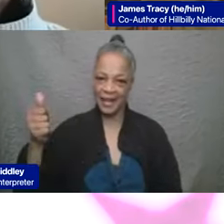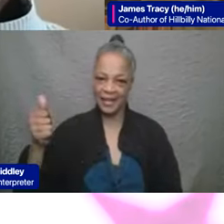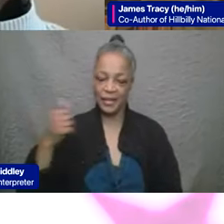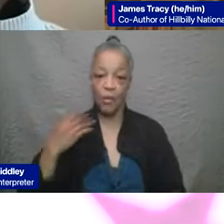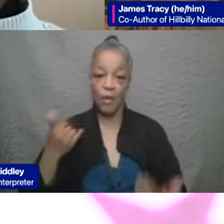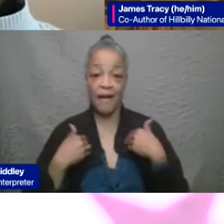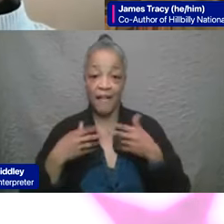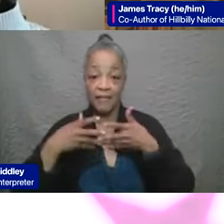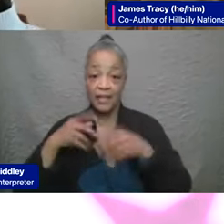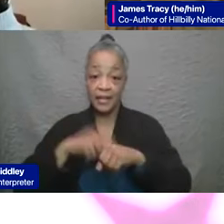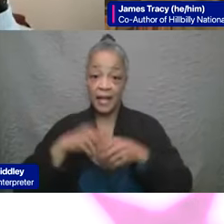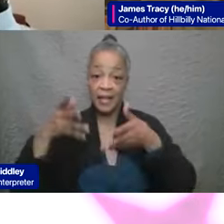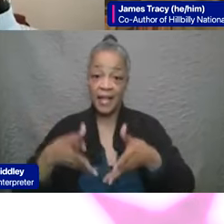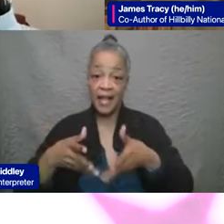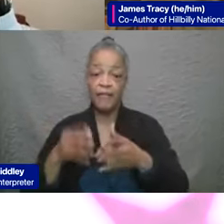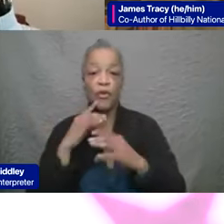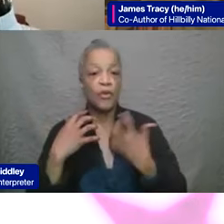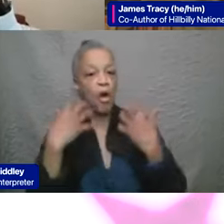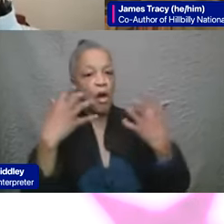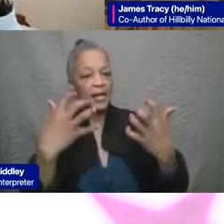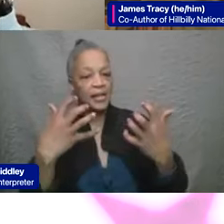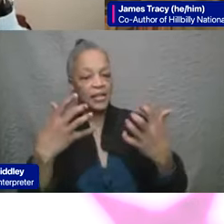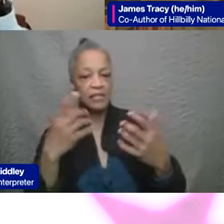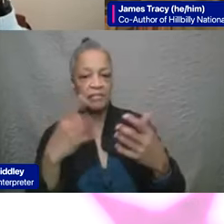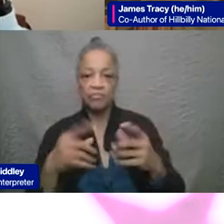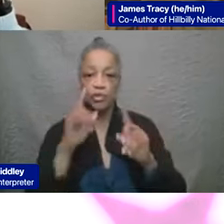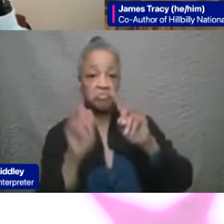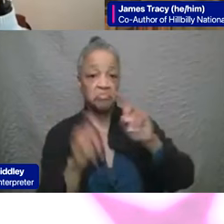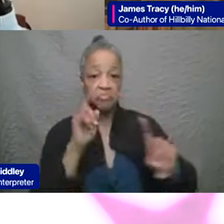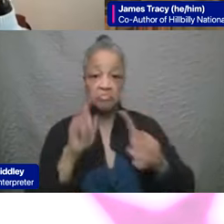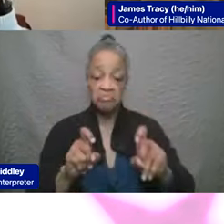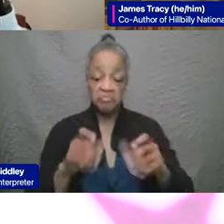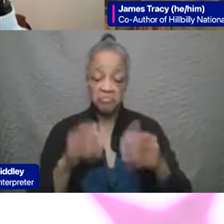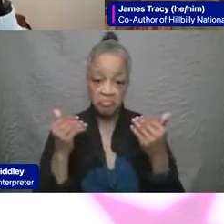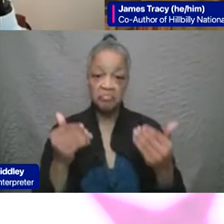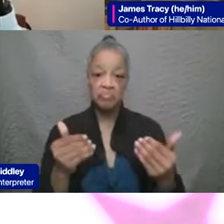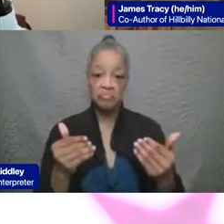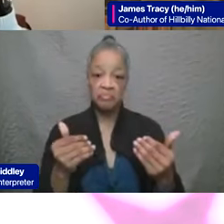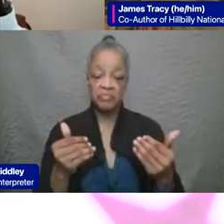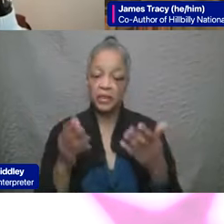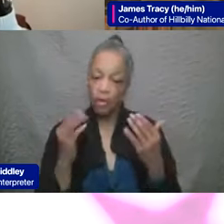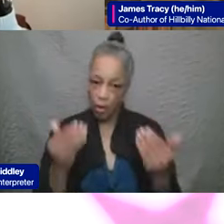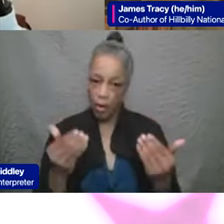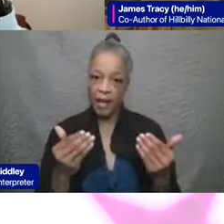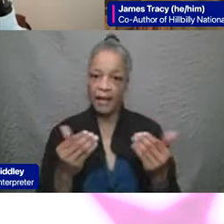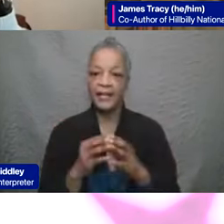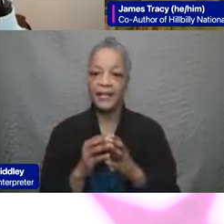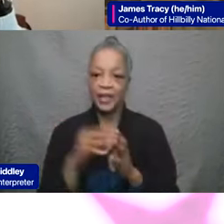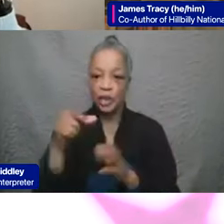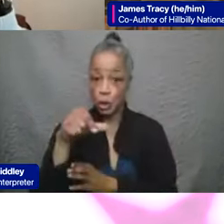of the time to give to the audience to ask questions. So again, feel free to populate that Q&A